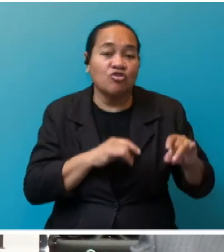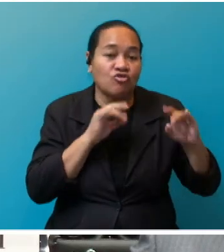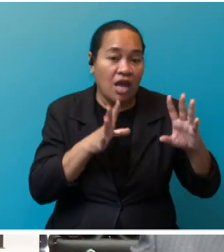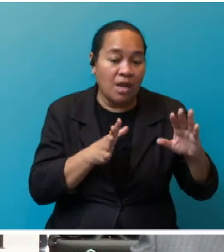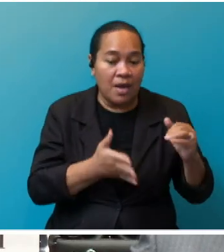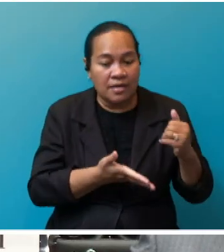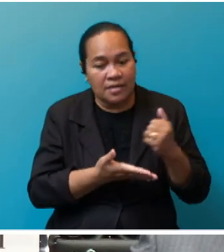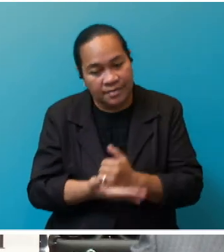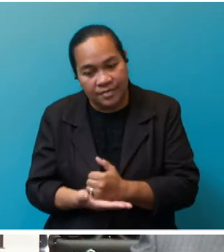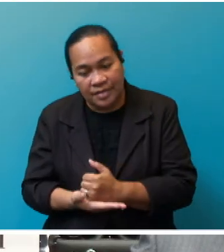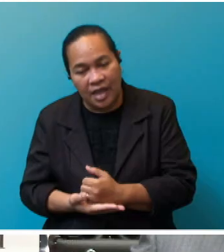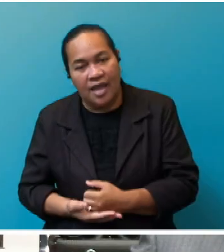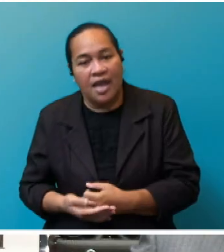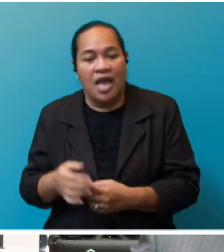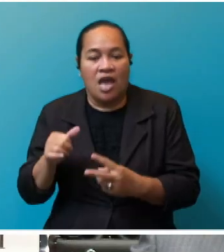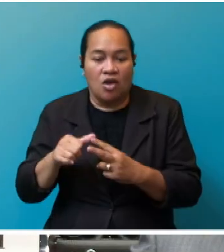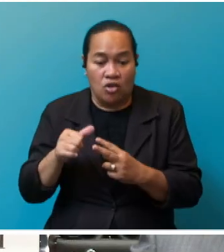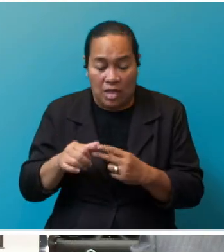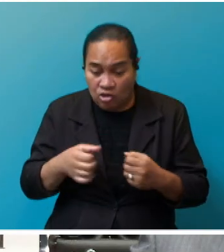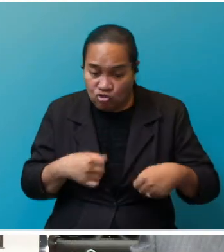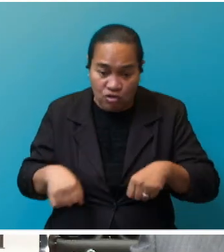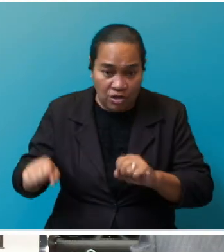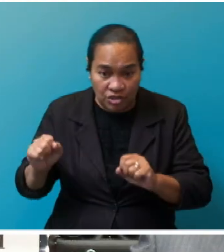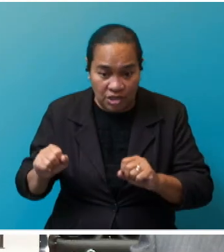Foreign Affairs and Trade, this strategy calls for greater